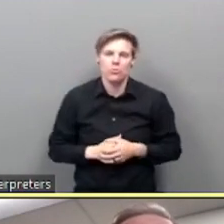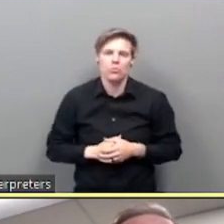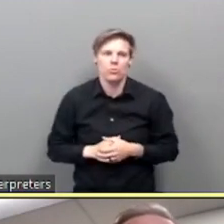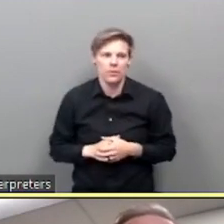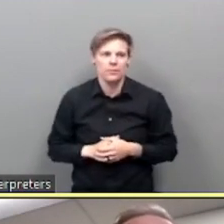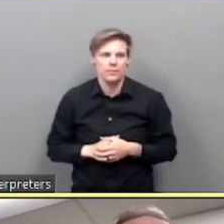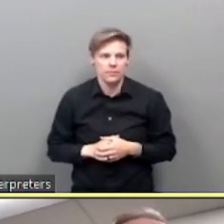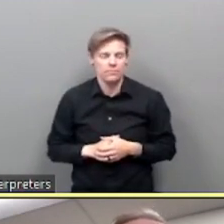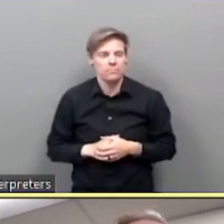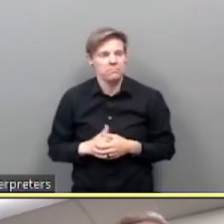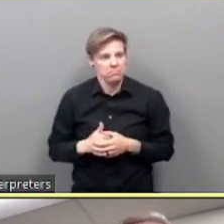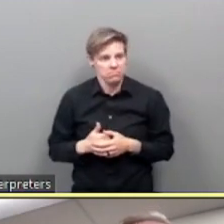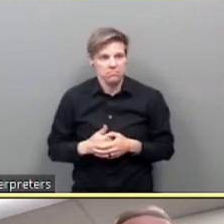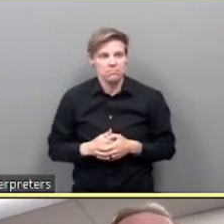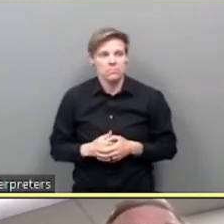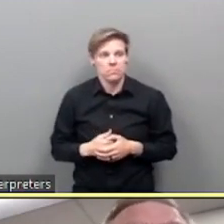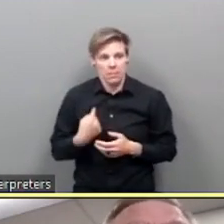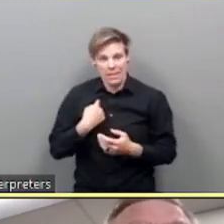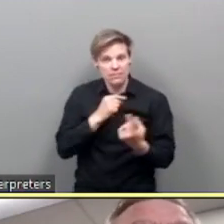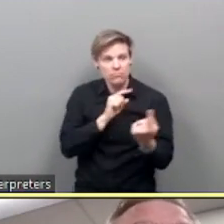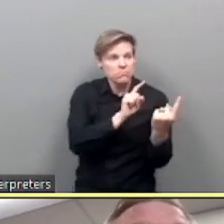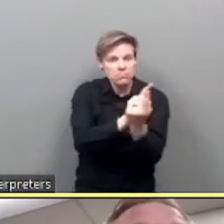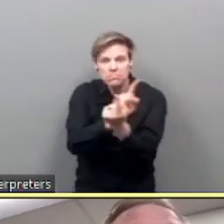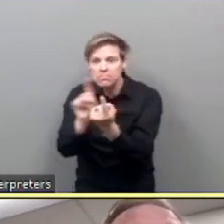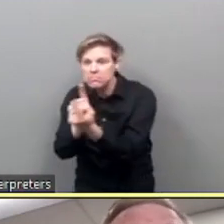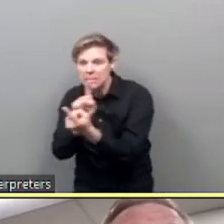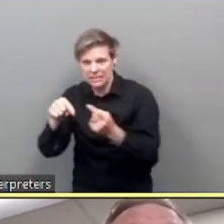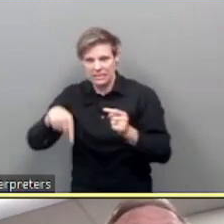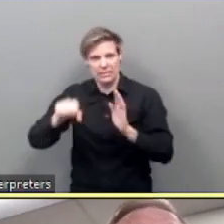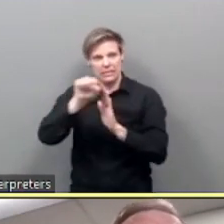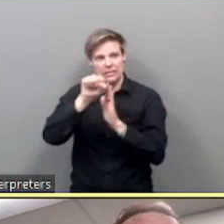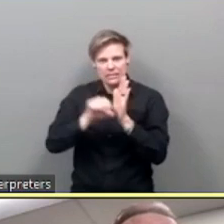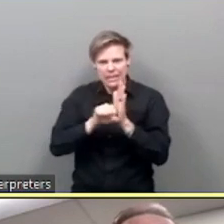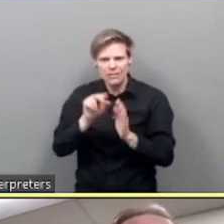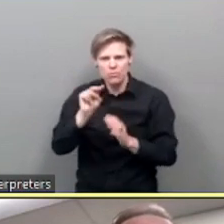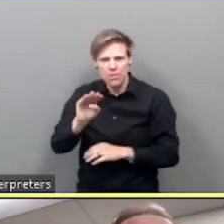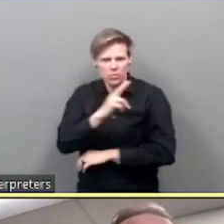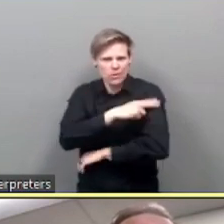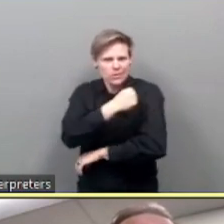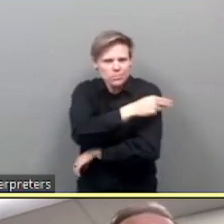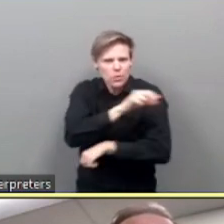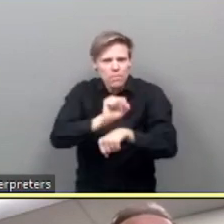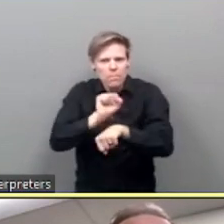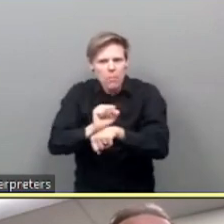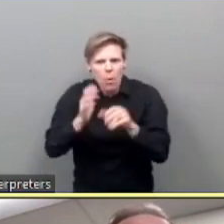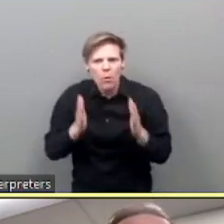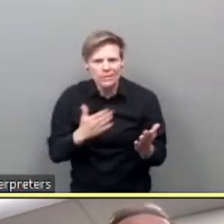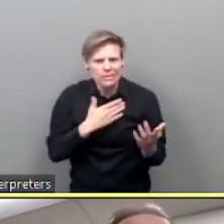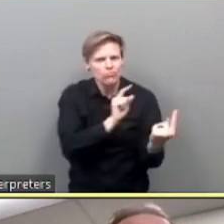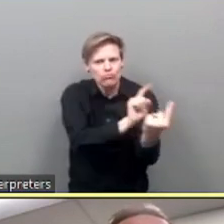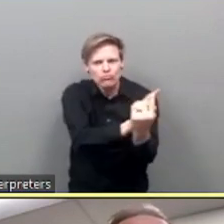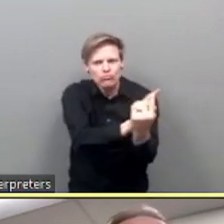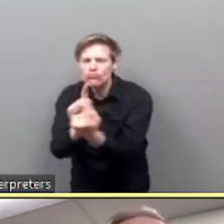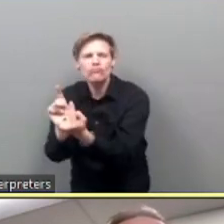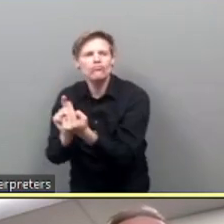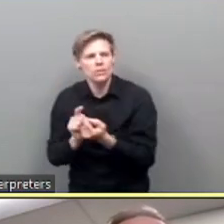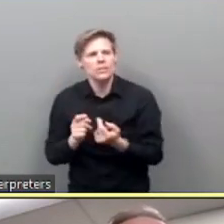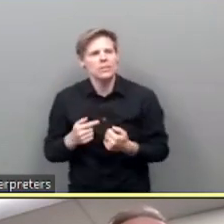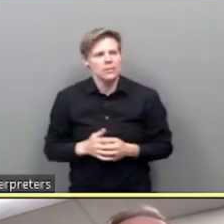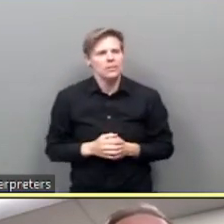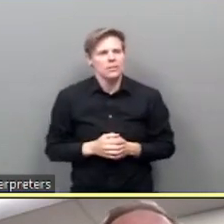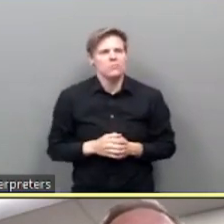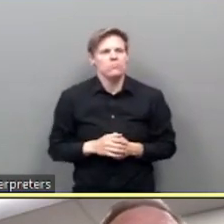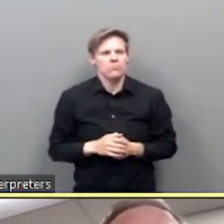leaders of many of our hospitals many times a week to try to manage this pandemic.